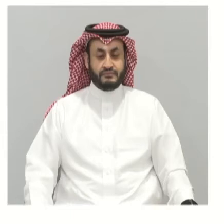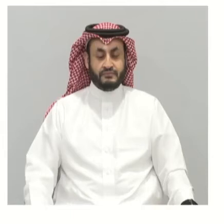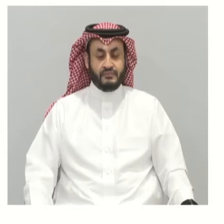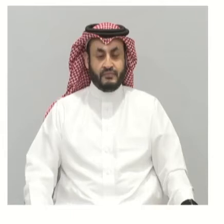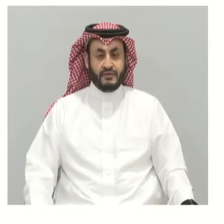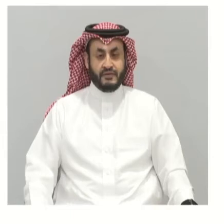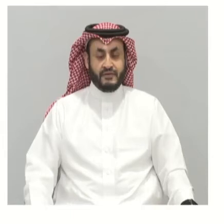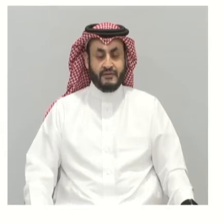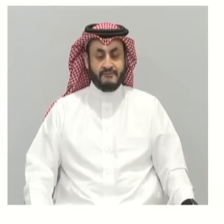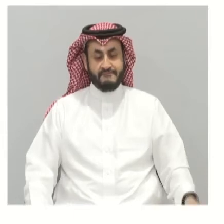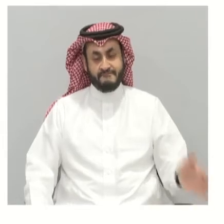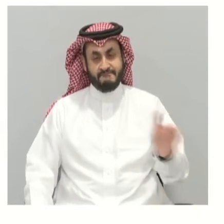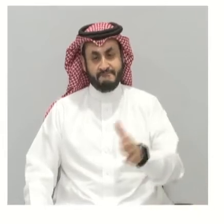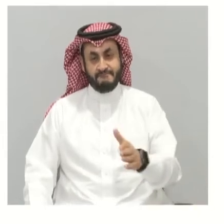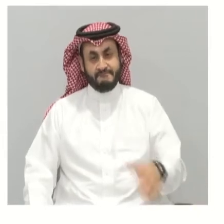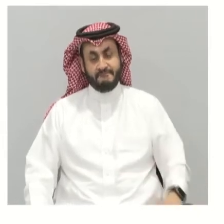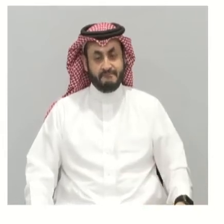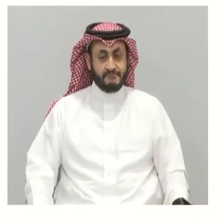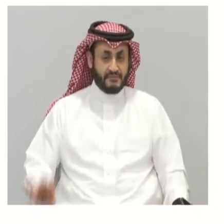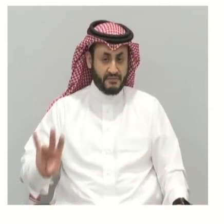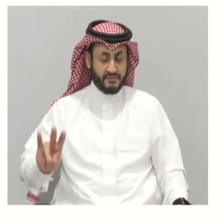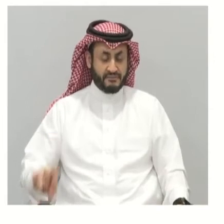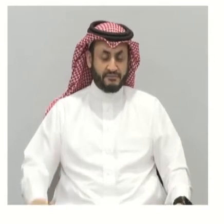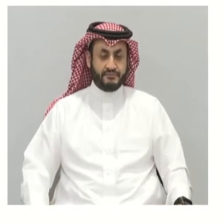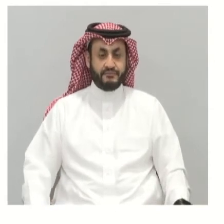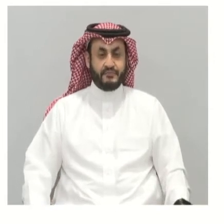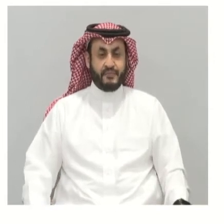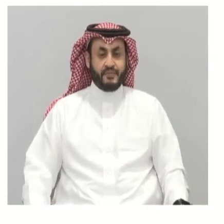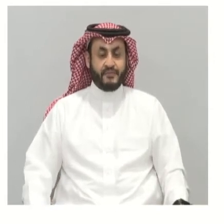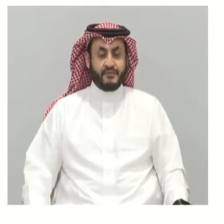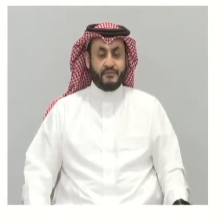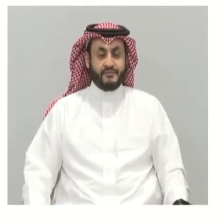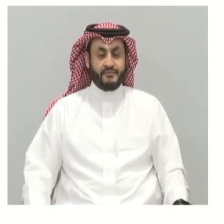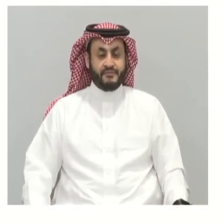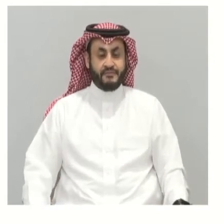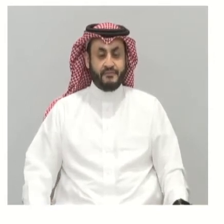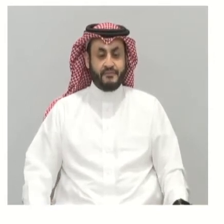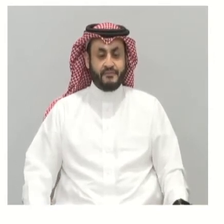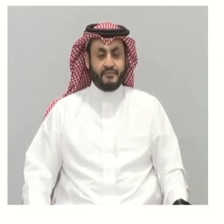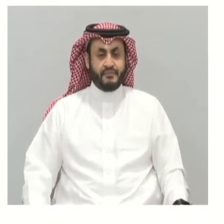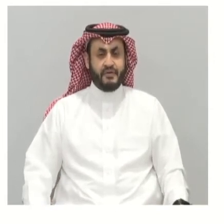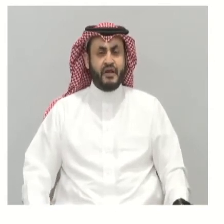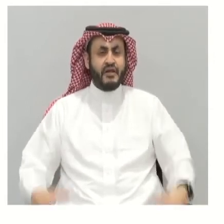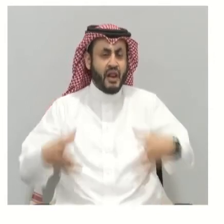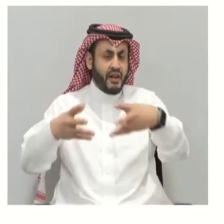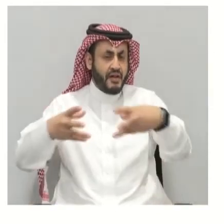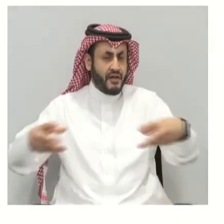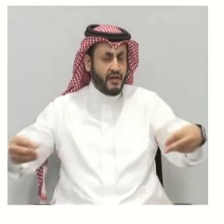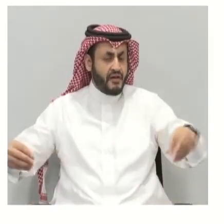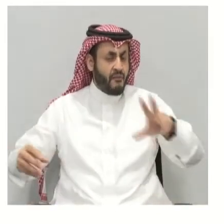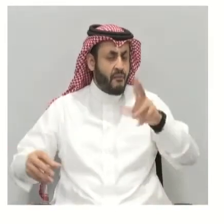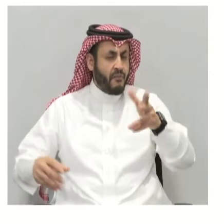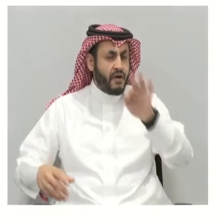the three players. Now, how about this question? Where are the tournament finals?